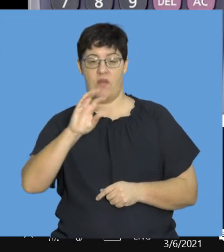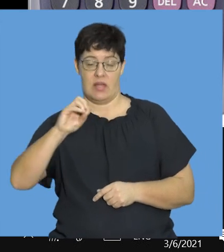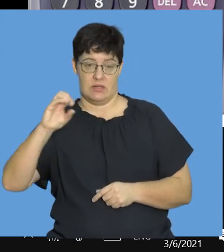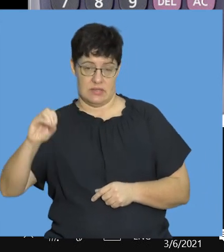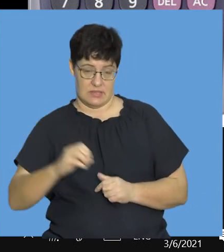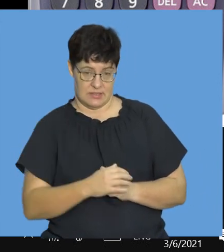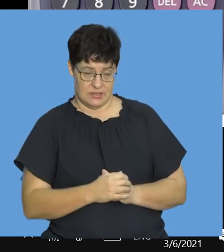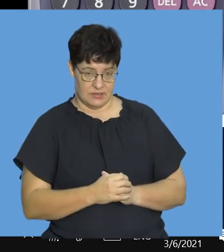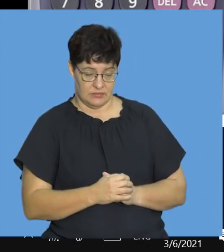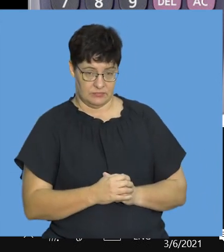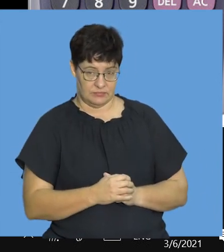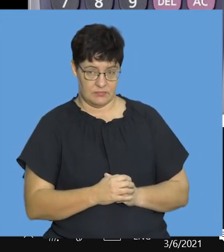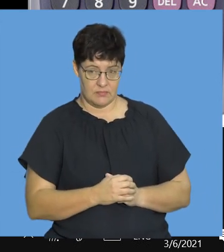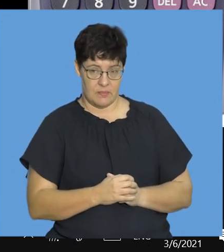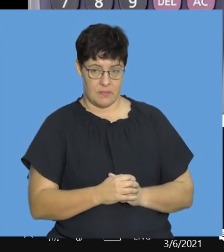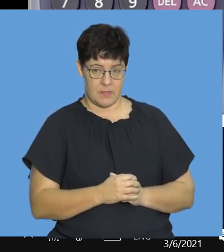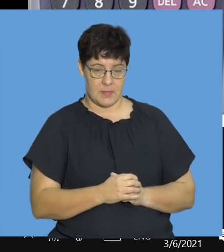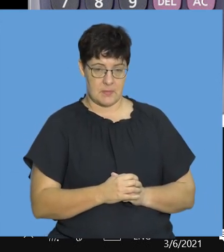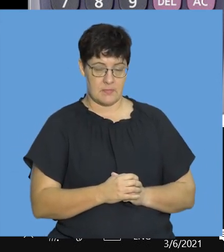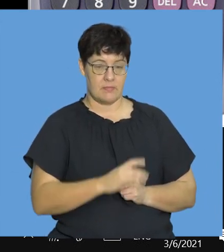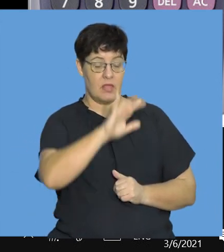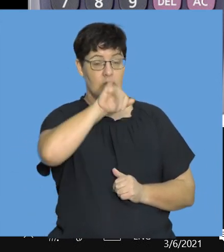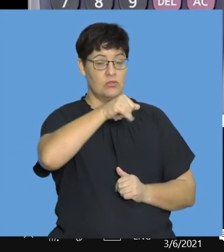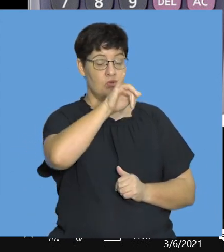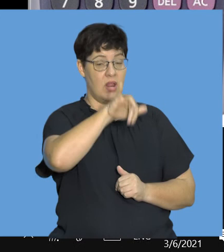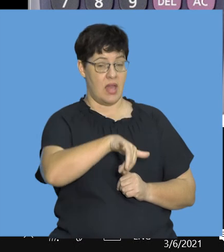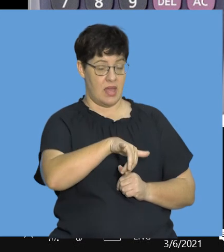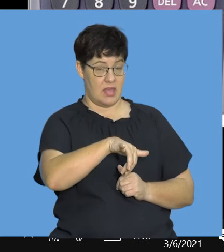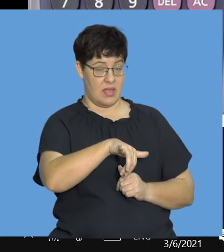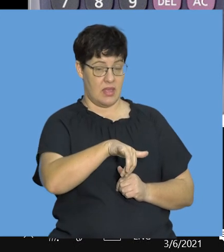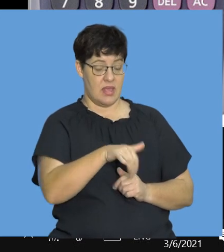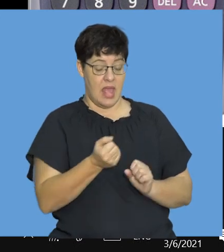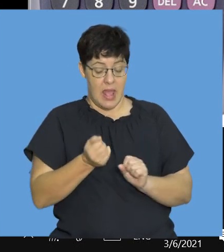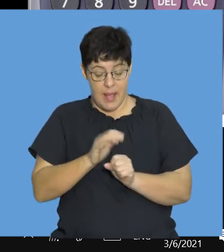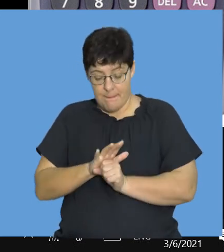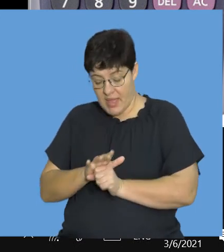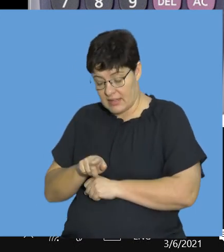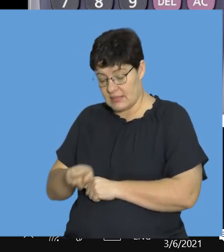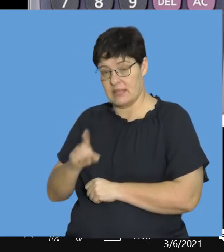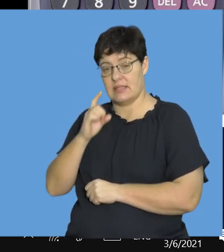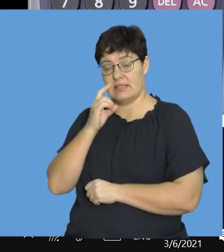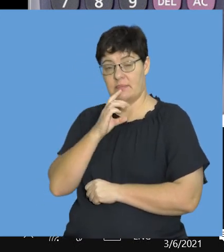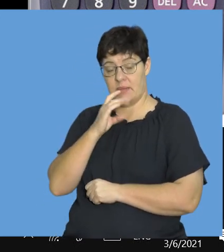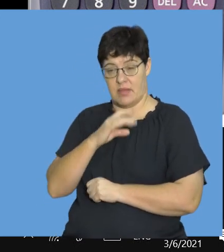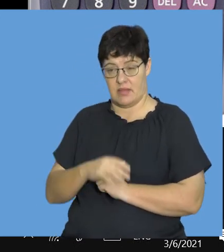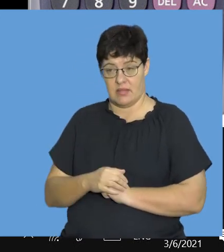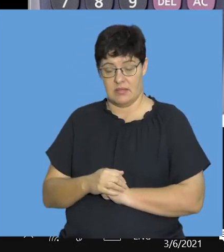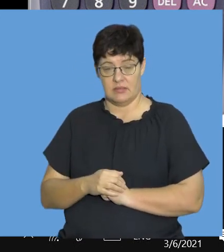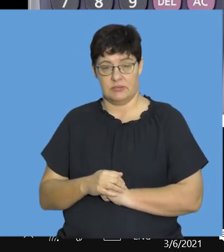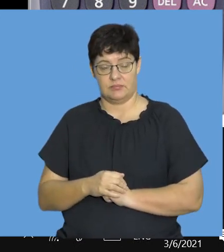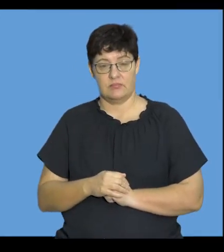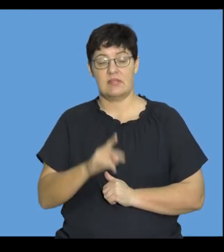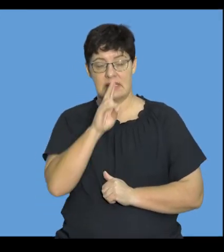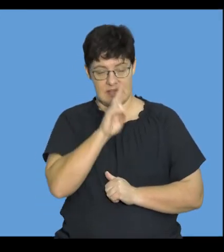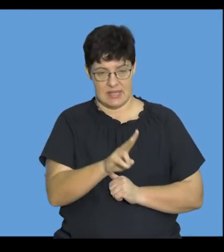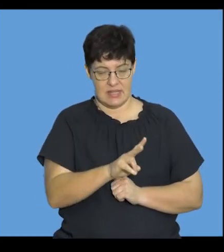14,400. So here goes. July sale impacting in September. You can see July